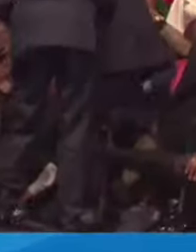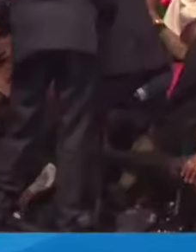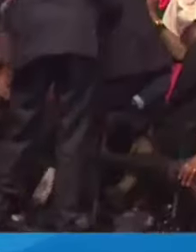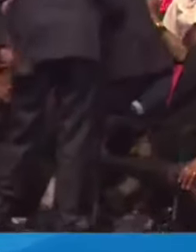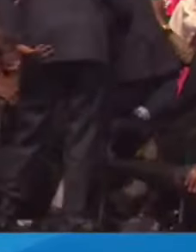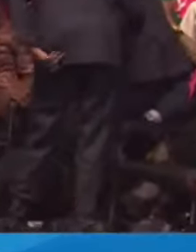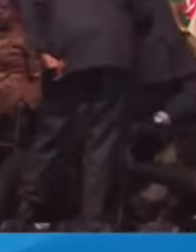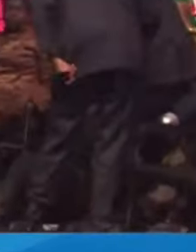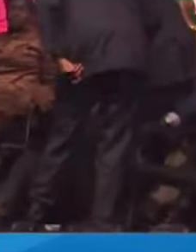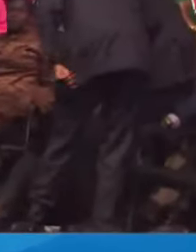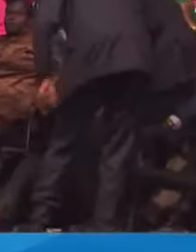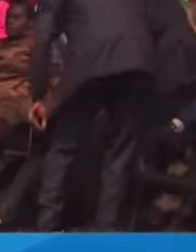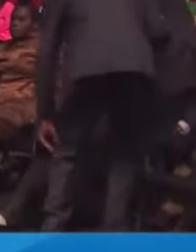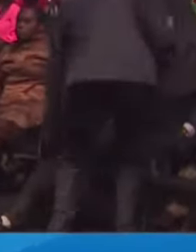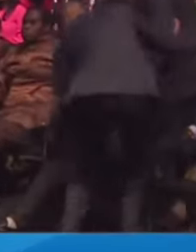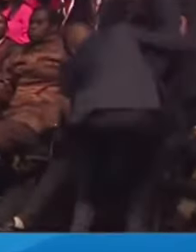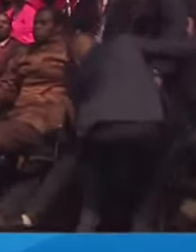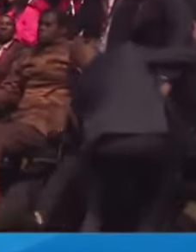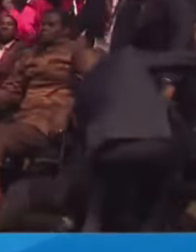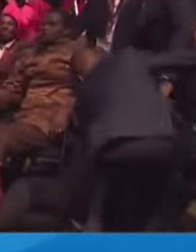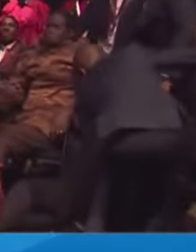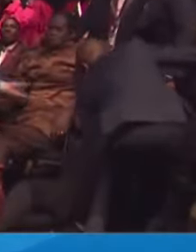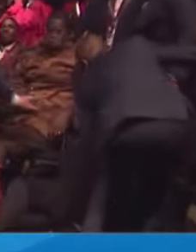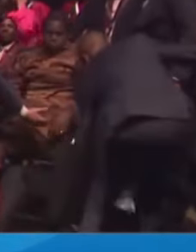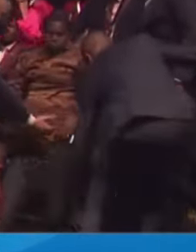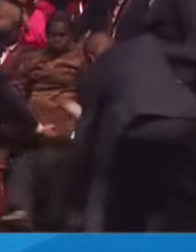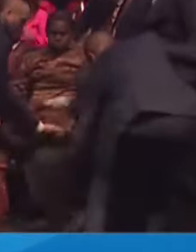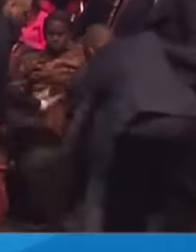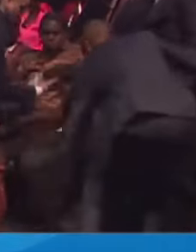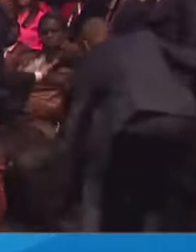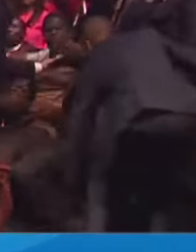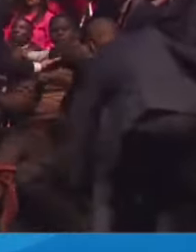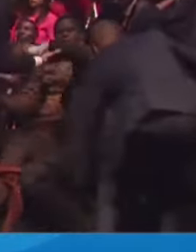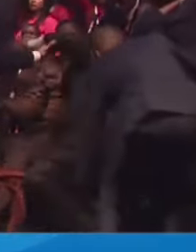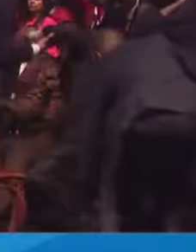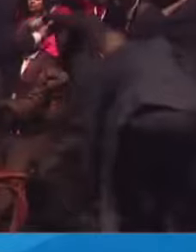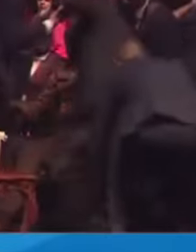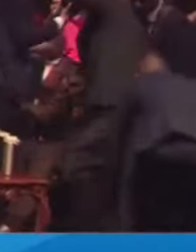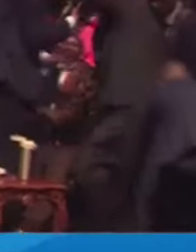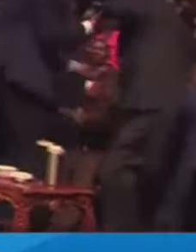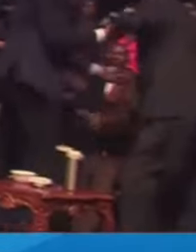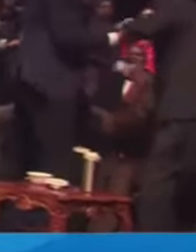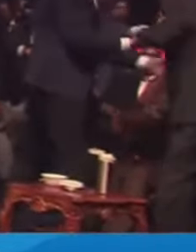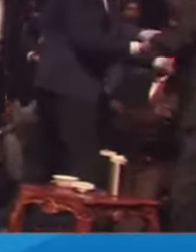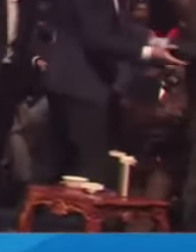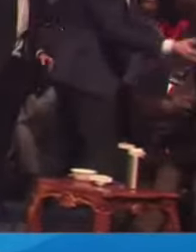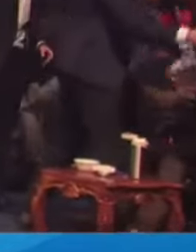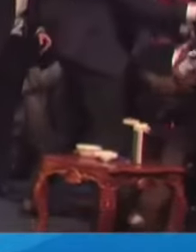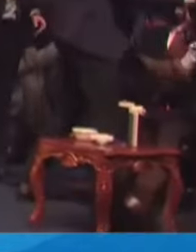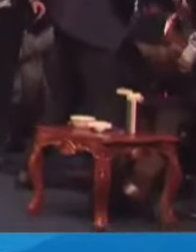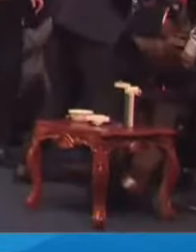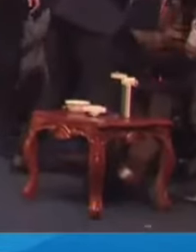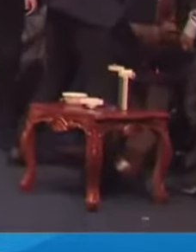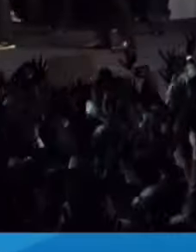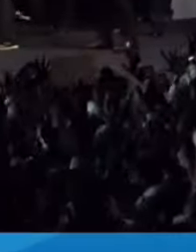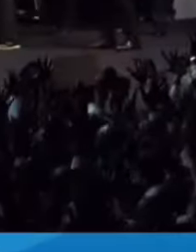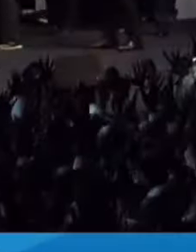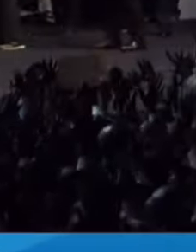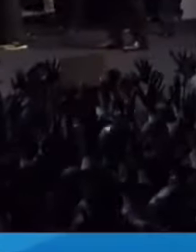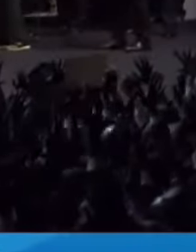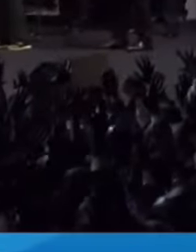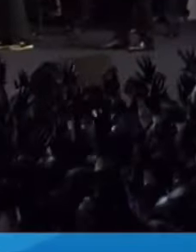how many of you feel they are not strong here lift your hands say father increase it